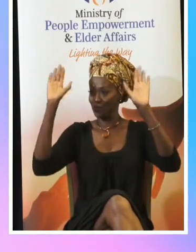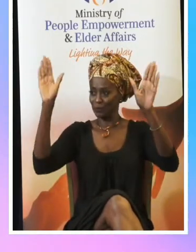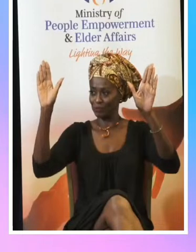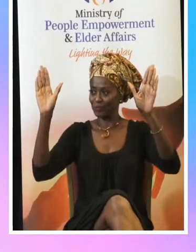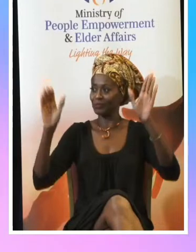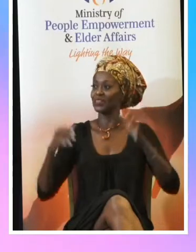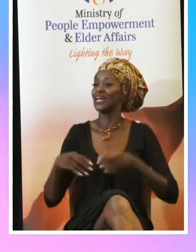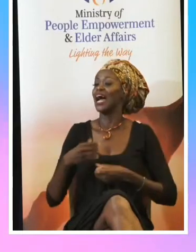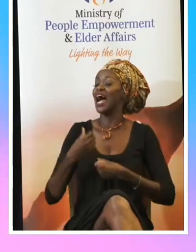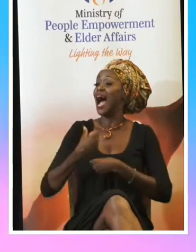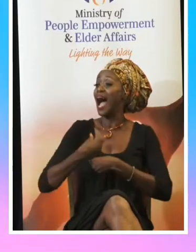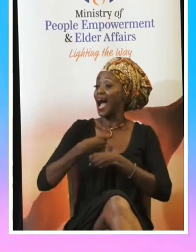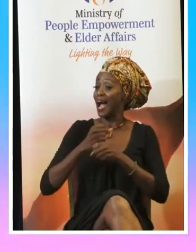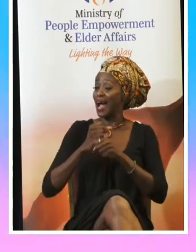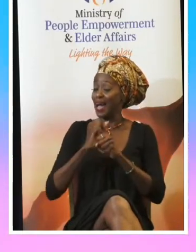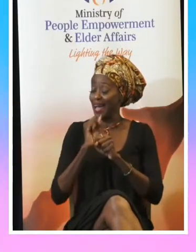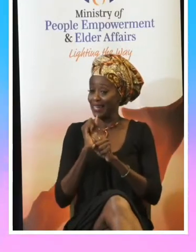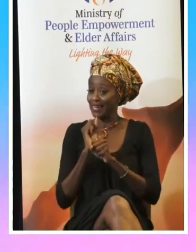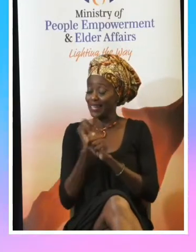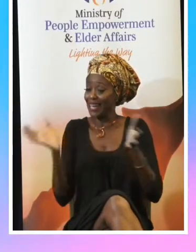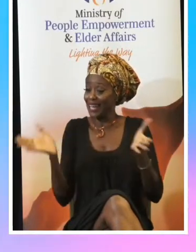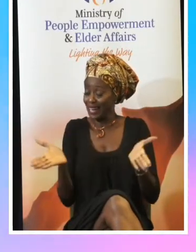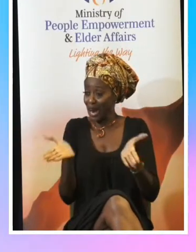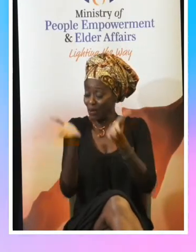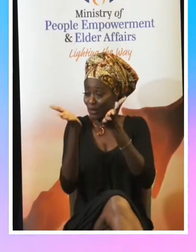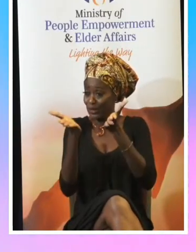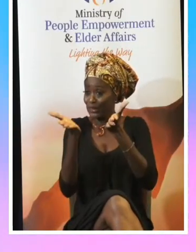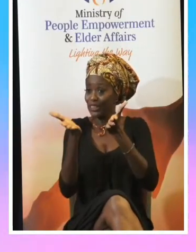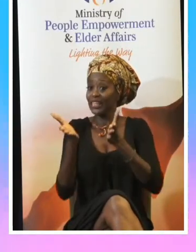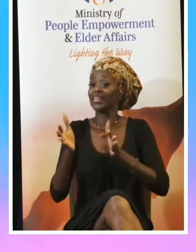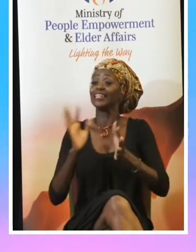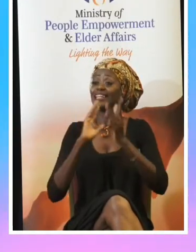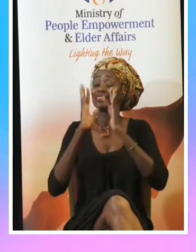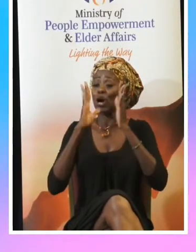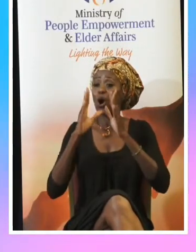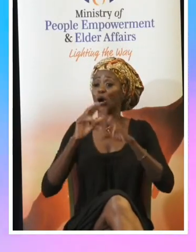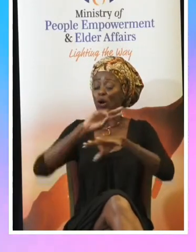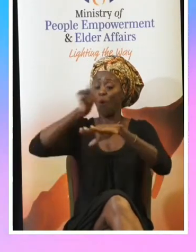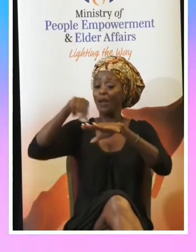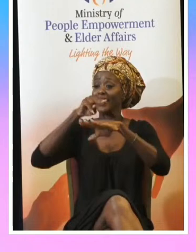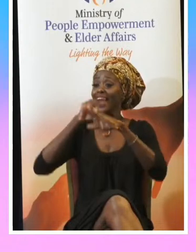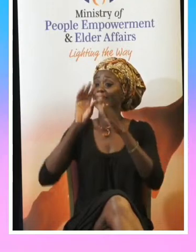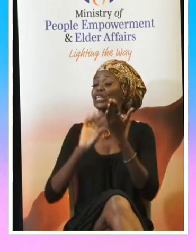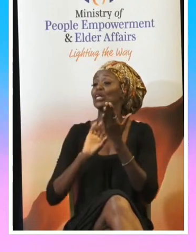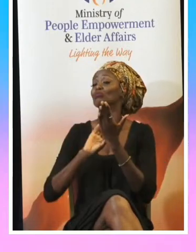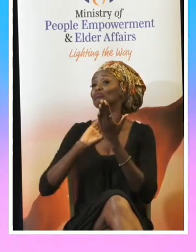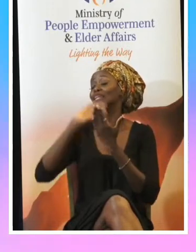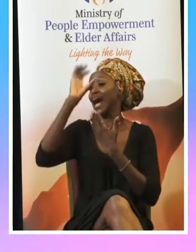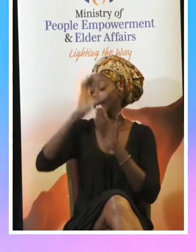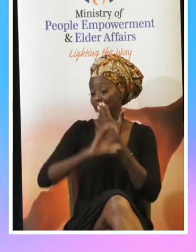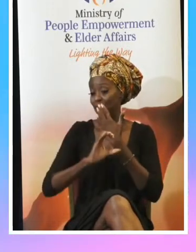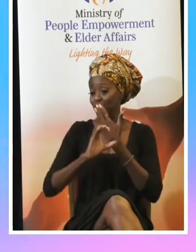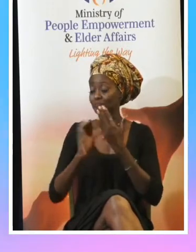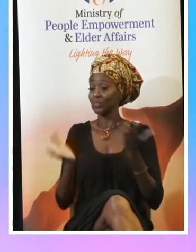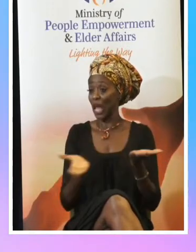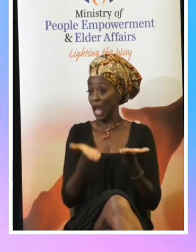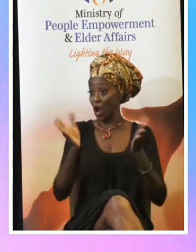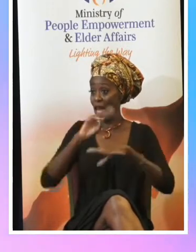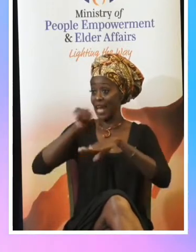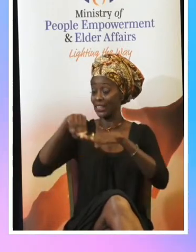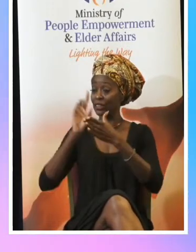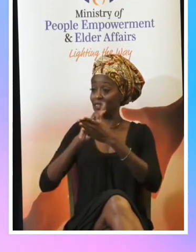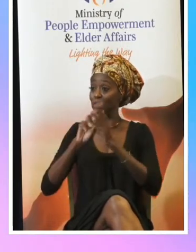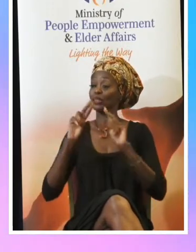to join the pinnacle of such events on the national calendar. We at the National Disabilities Unit and the Ministry